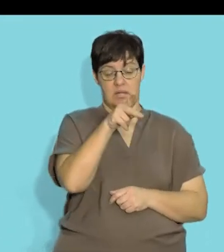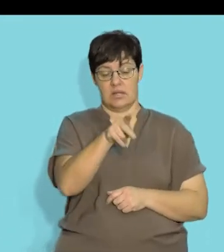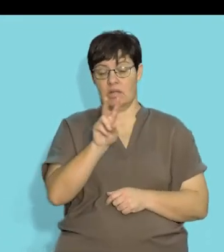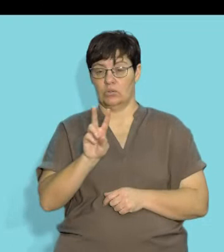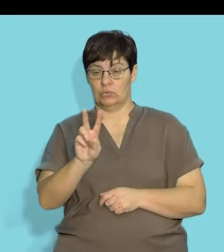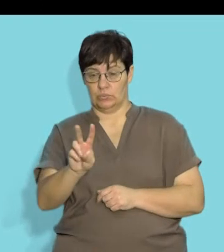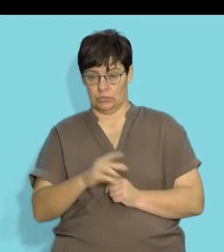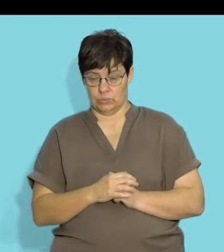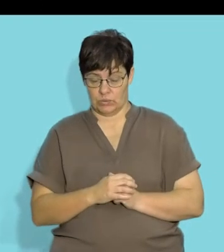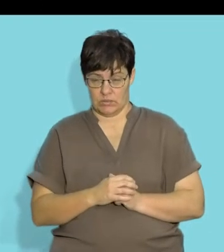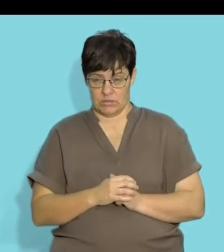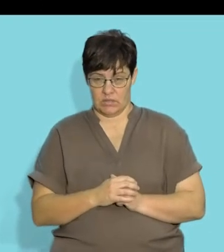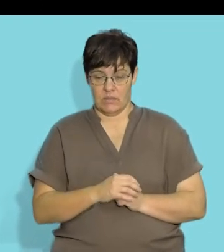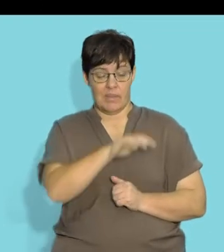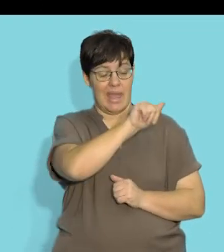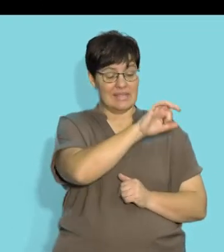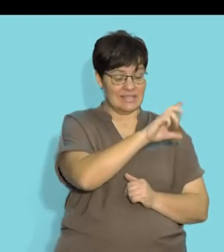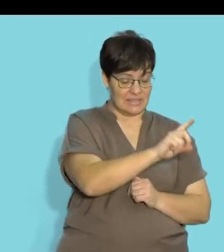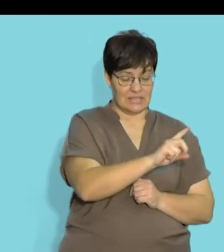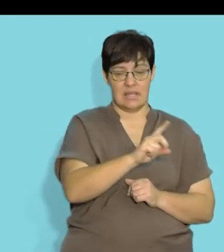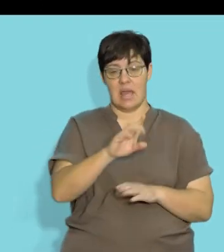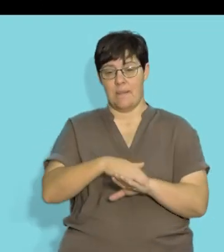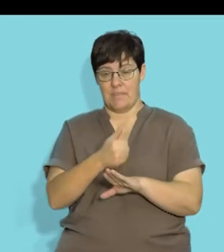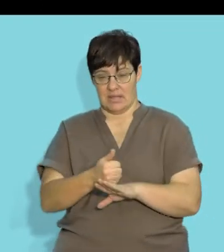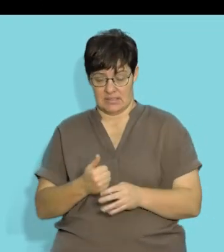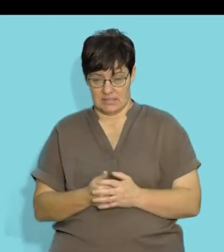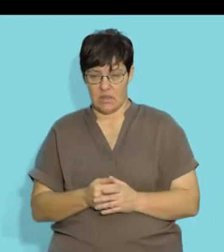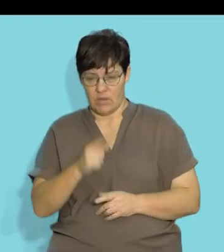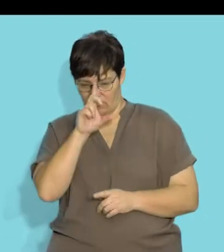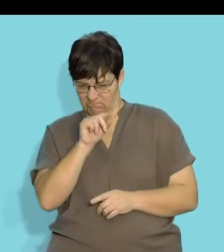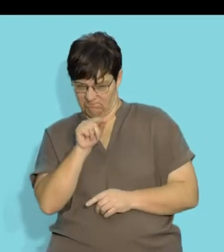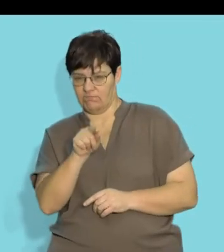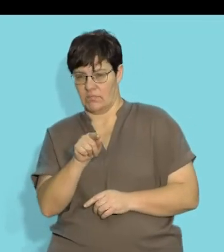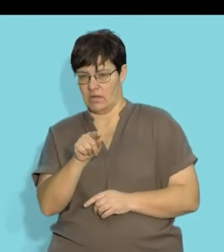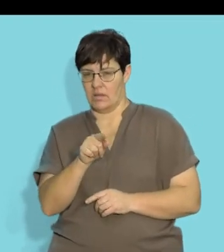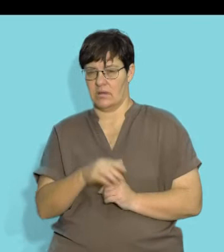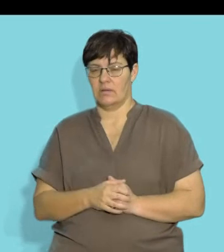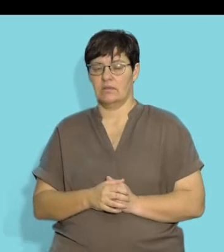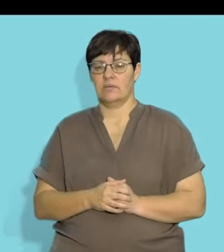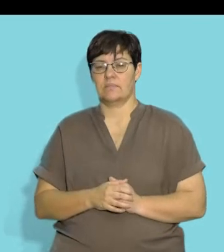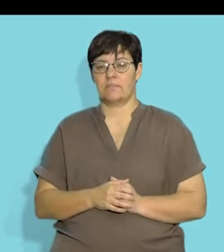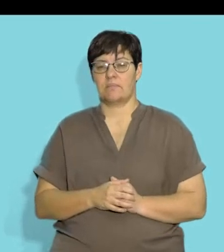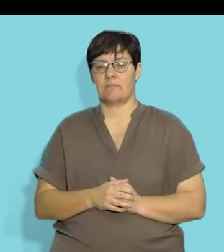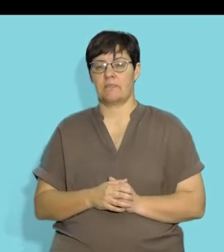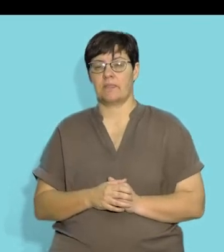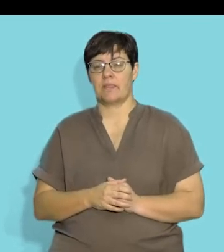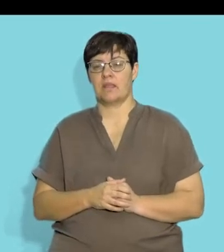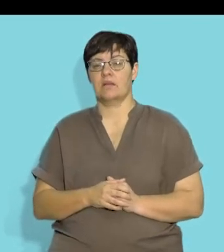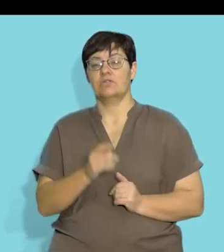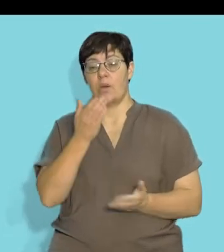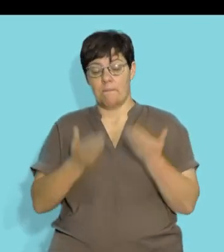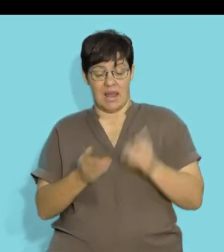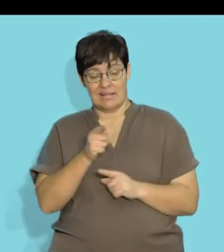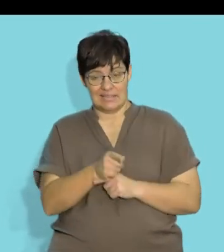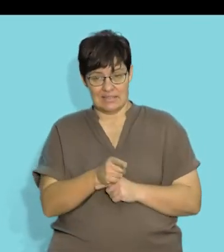1:2, the acid-base ratio. This is what we are particularly interested in, right? Okay. Now the balanced equation of reaction